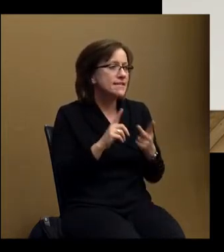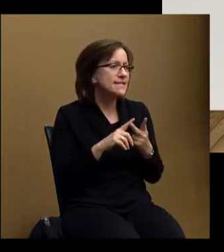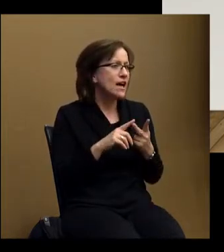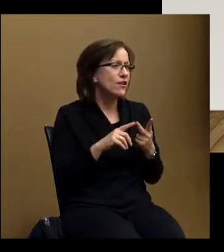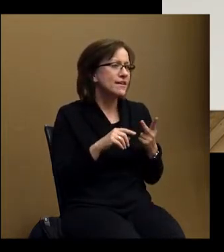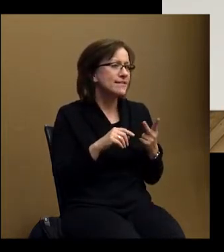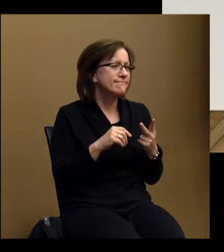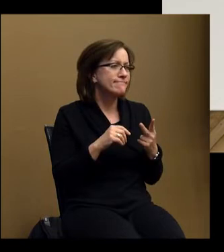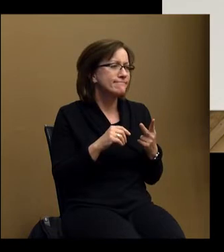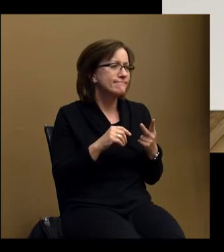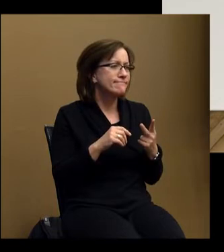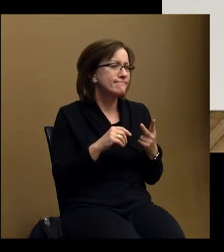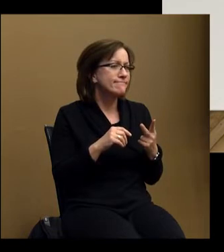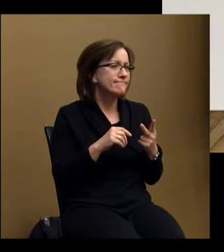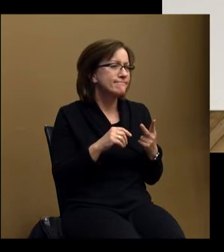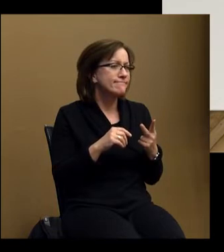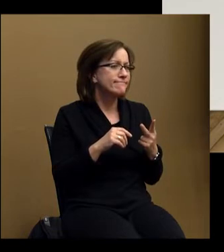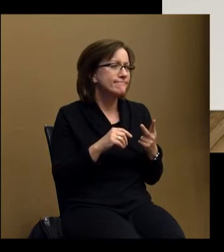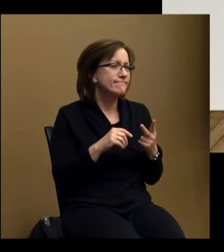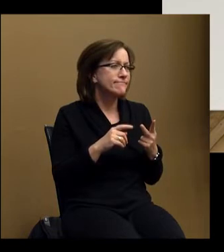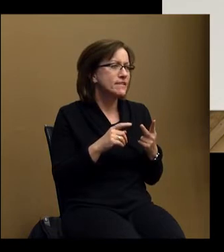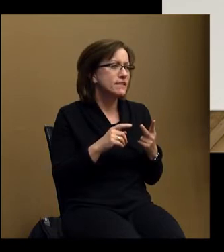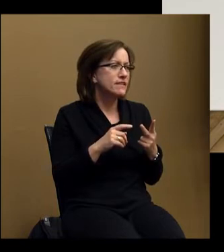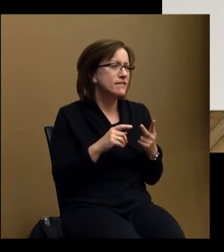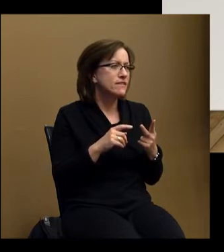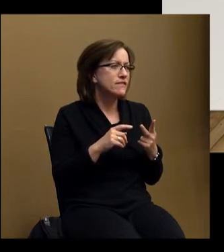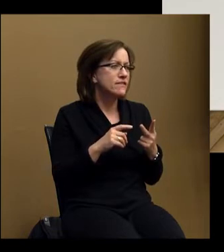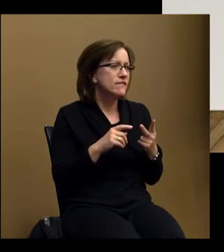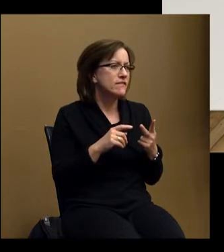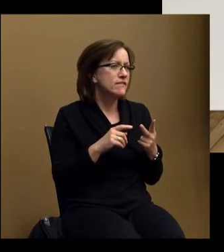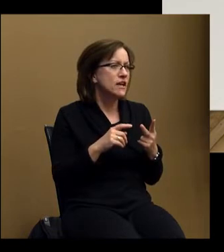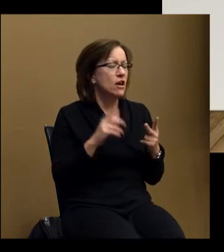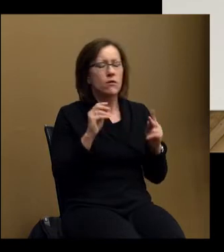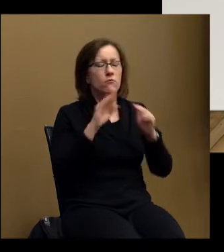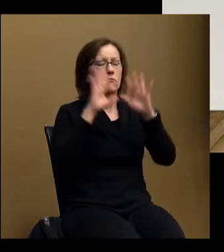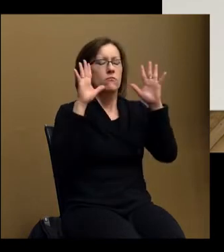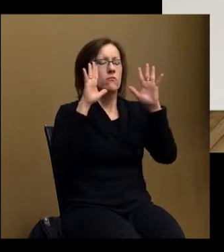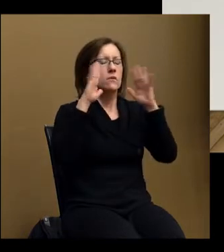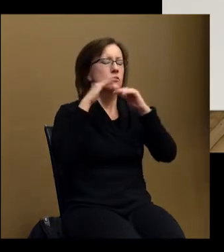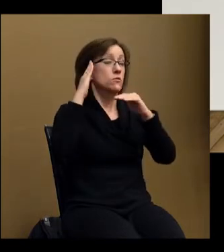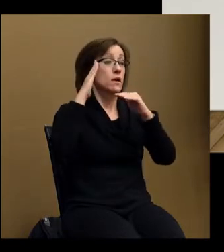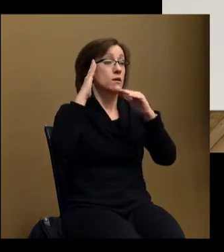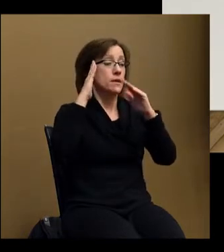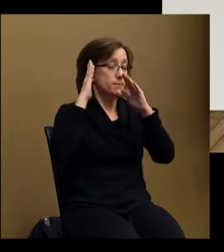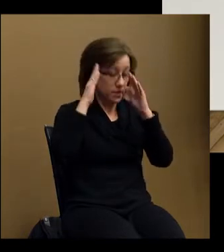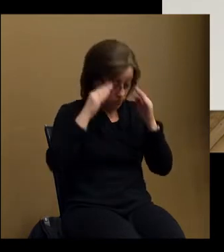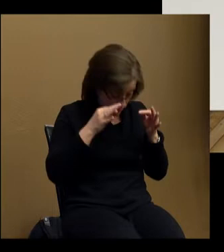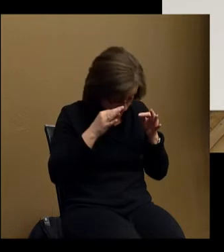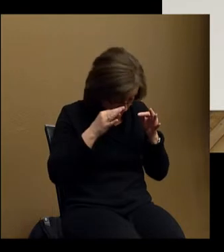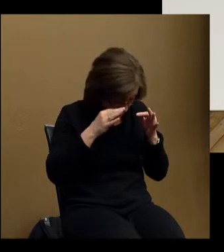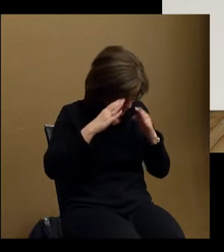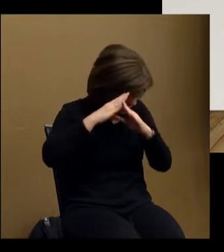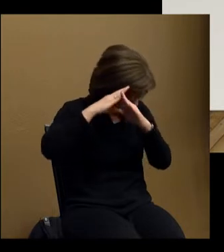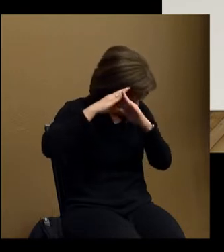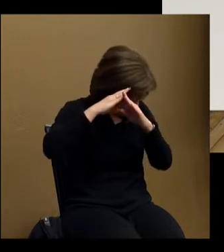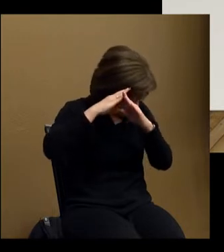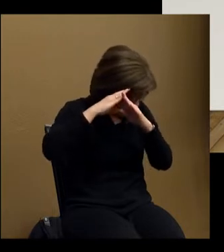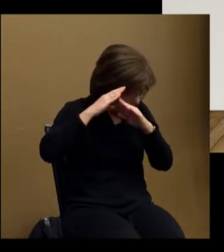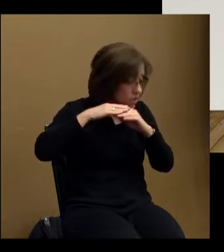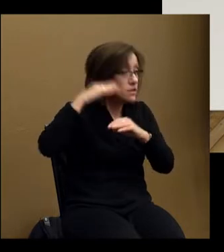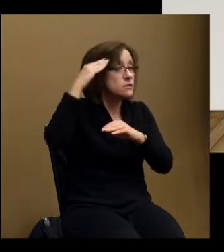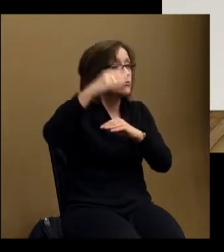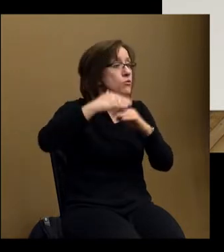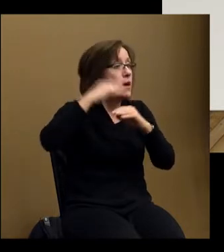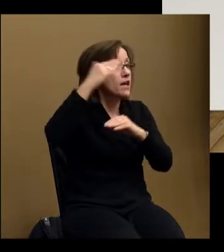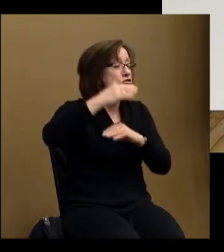be frightened by light or something that comes in quickly. May look down a lot to try to block out excessive